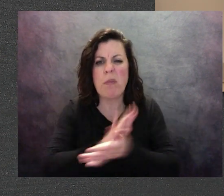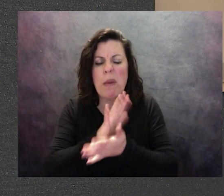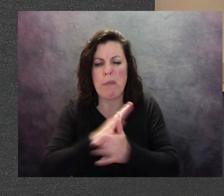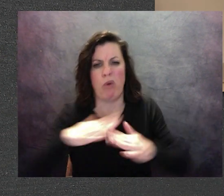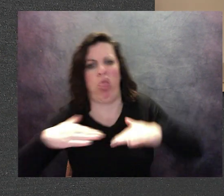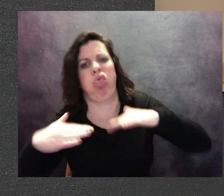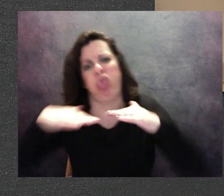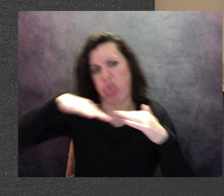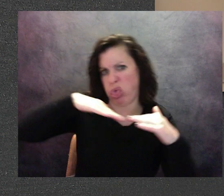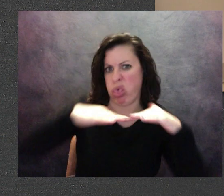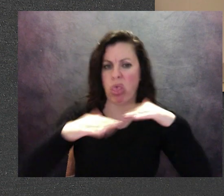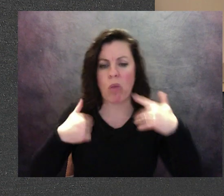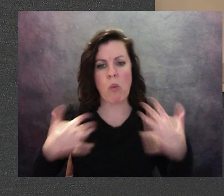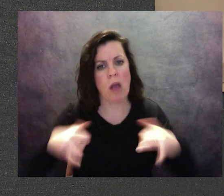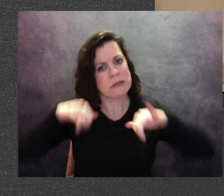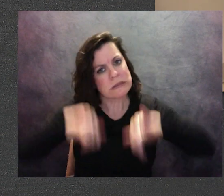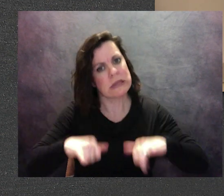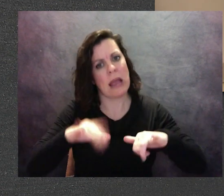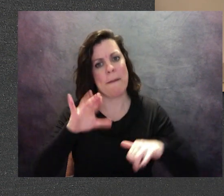inside.